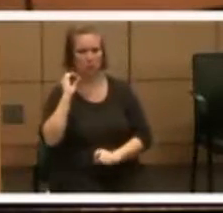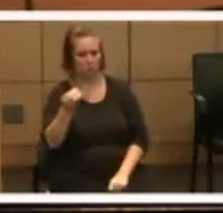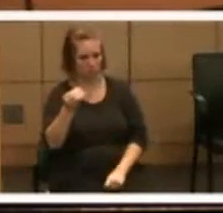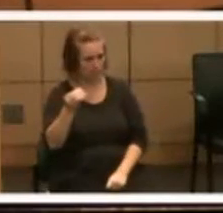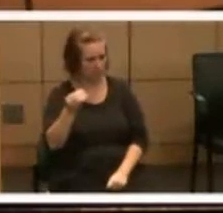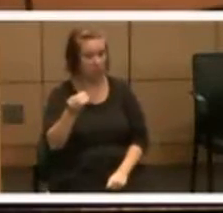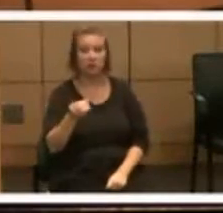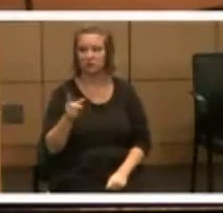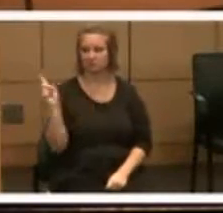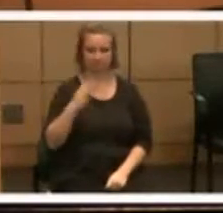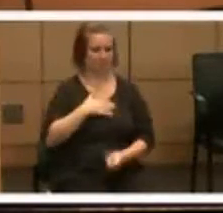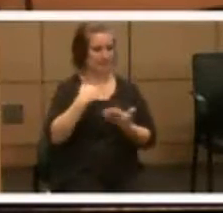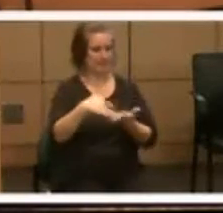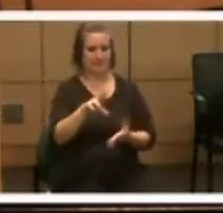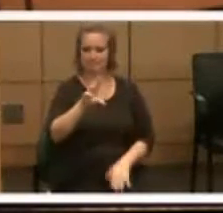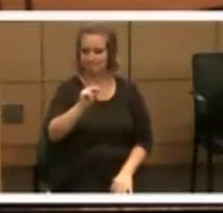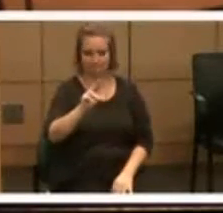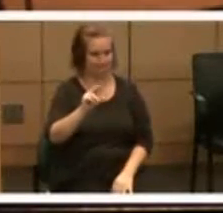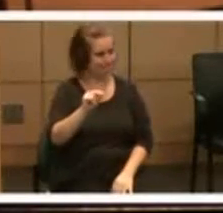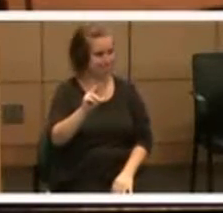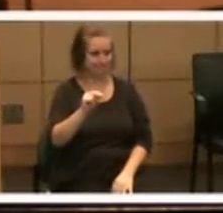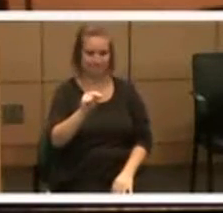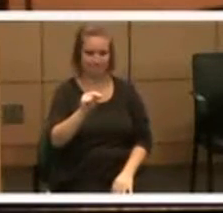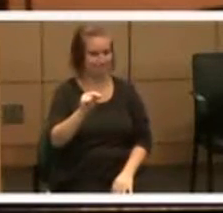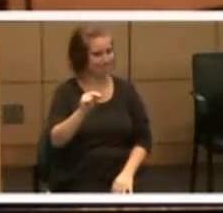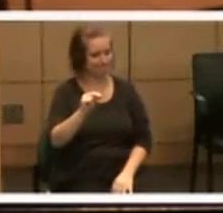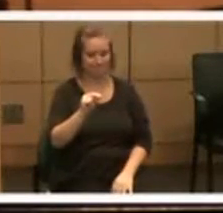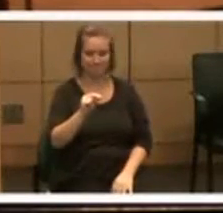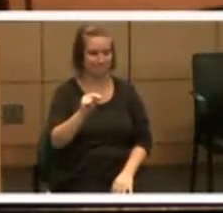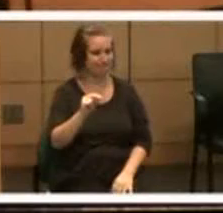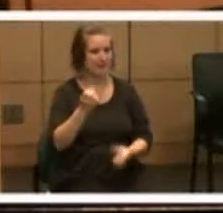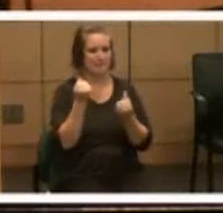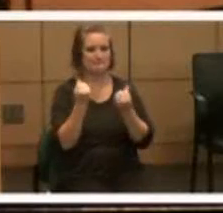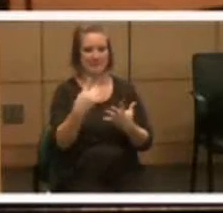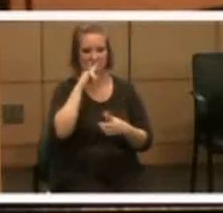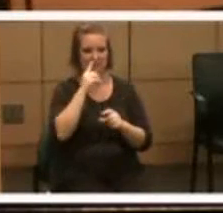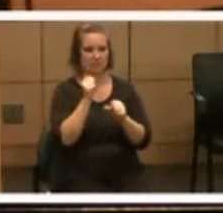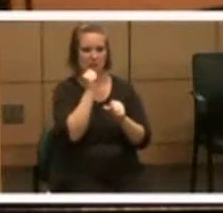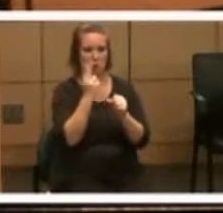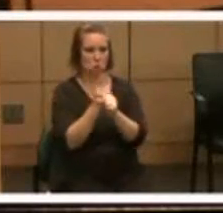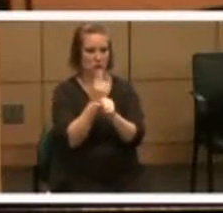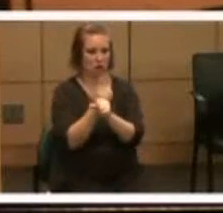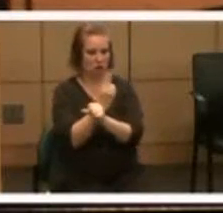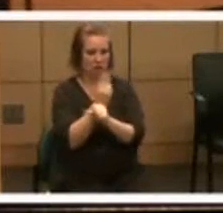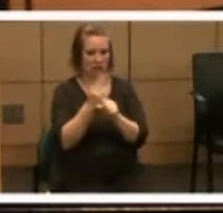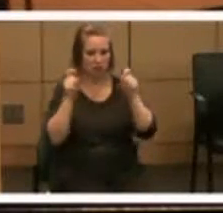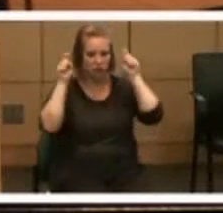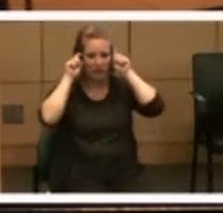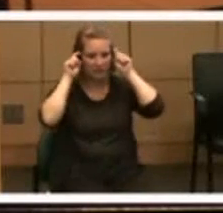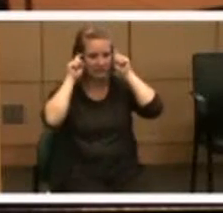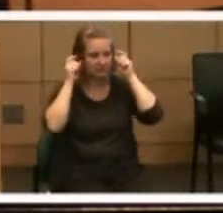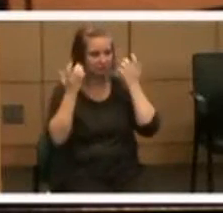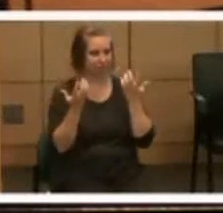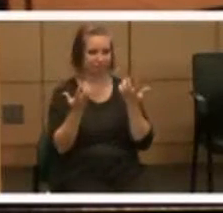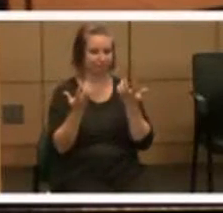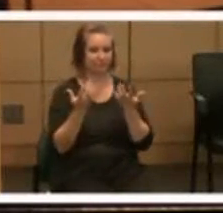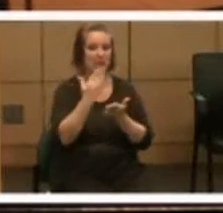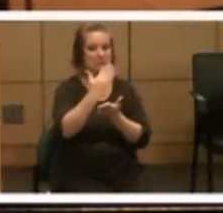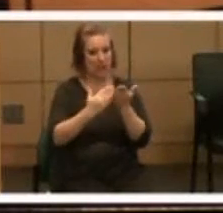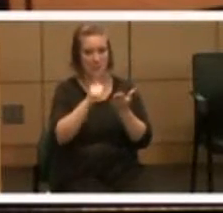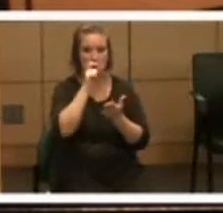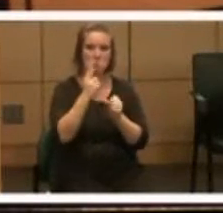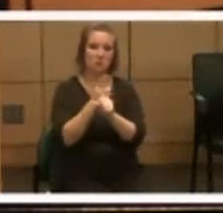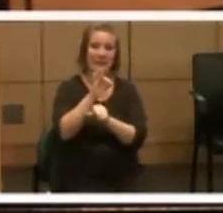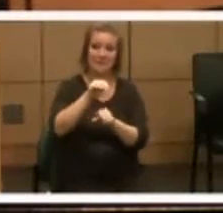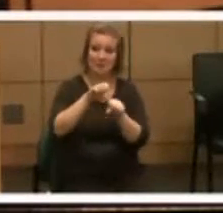So not in my studies, just because there are a lot of kids who weren't wearing anything. They may have had access to a couple FM